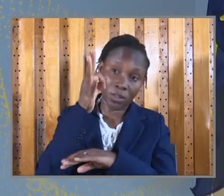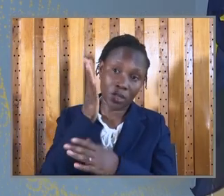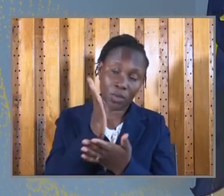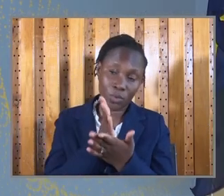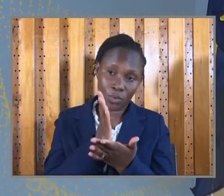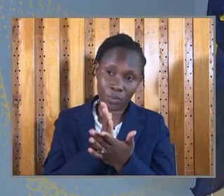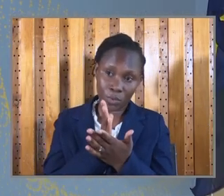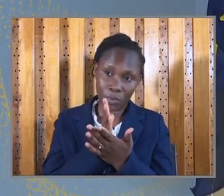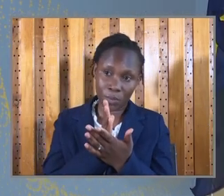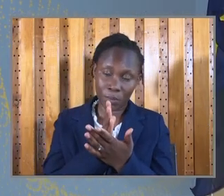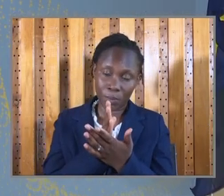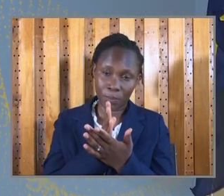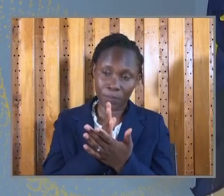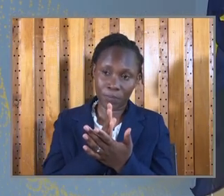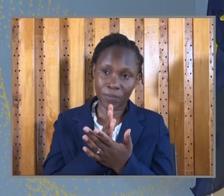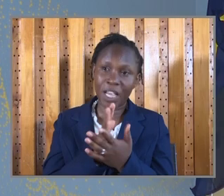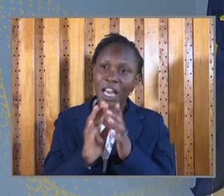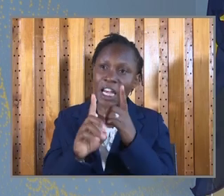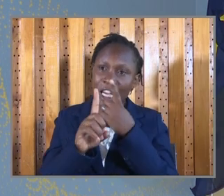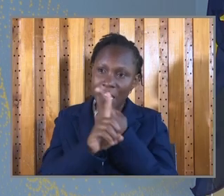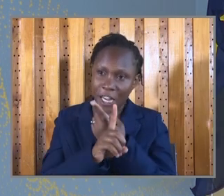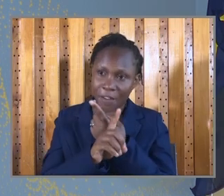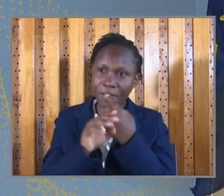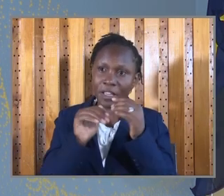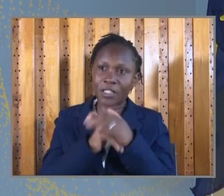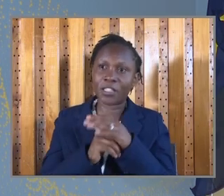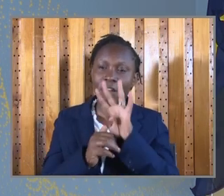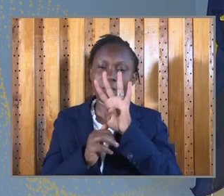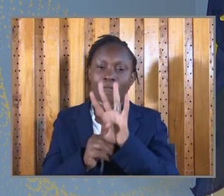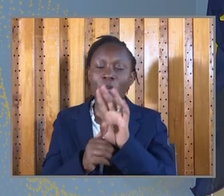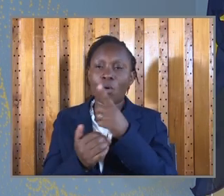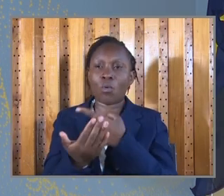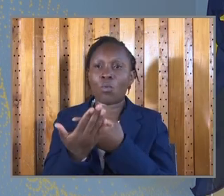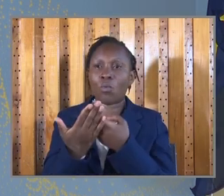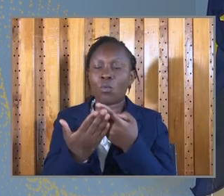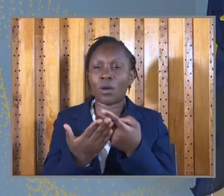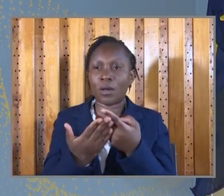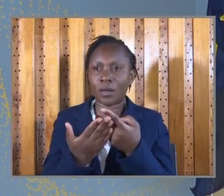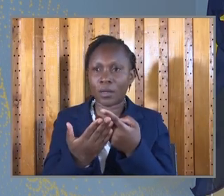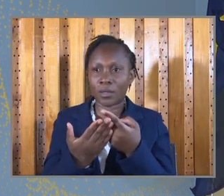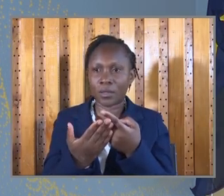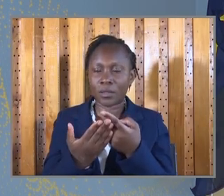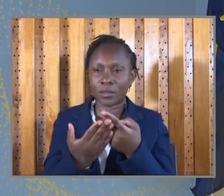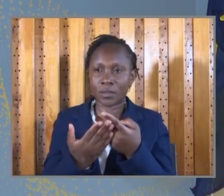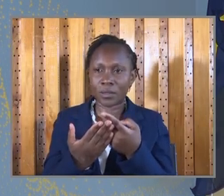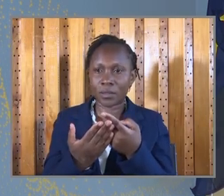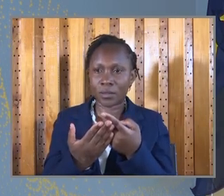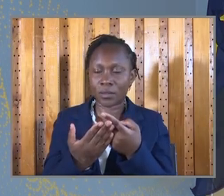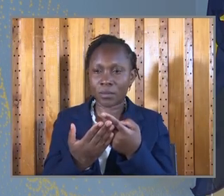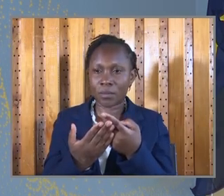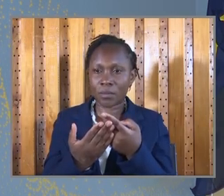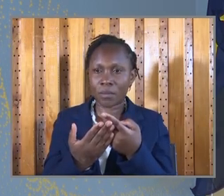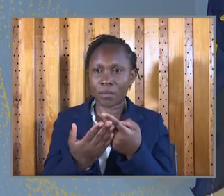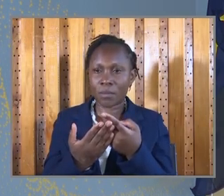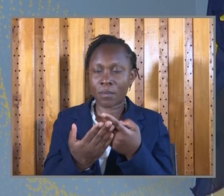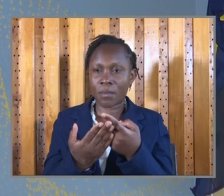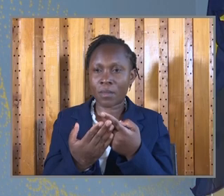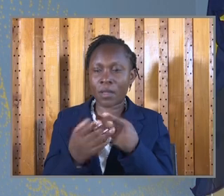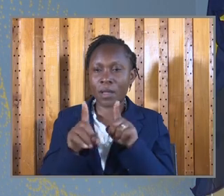And dear friends, in 4 weeks, the world will gather once again, and this time for COP28 in